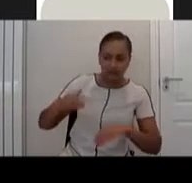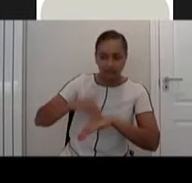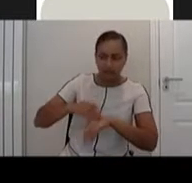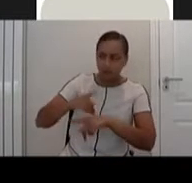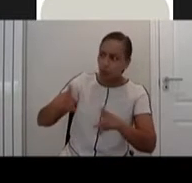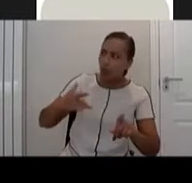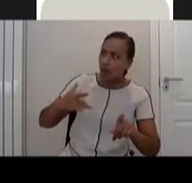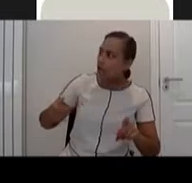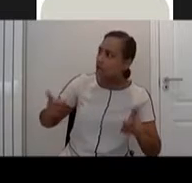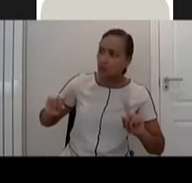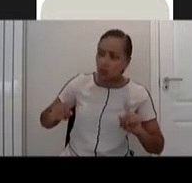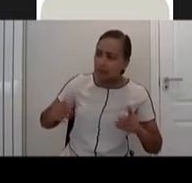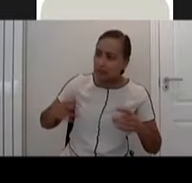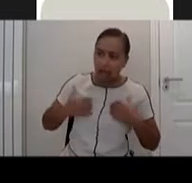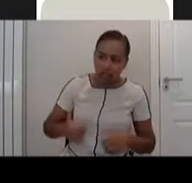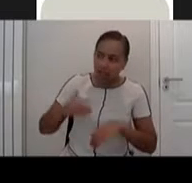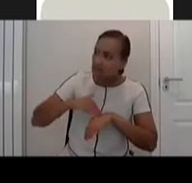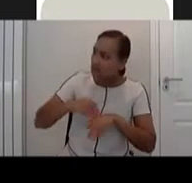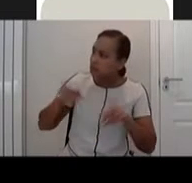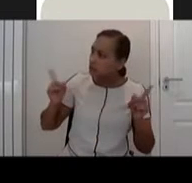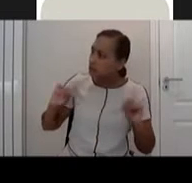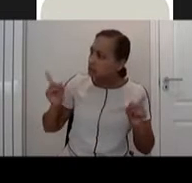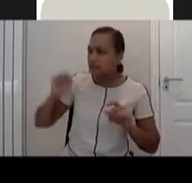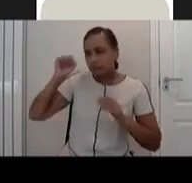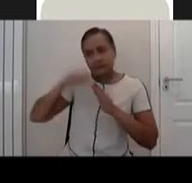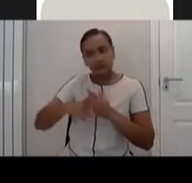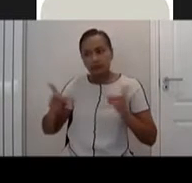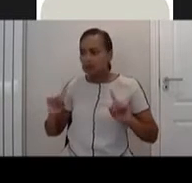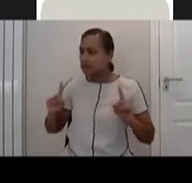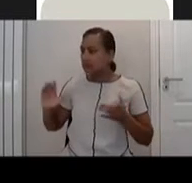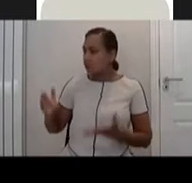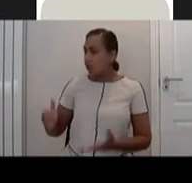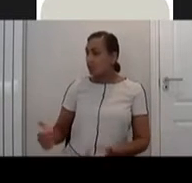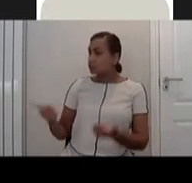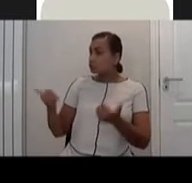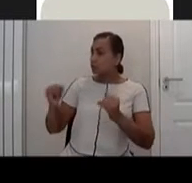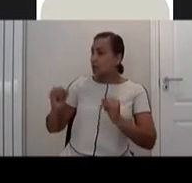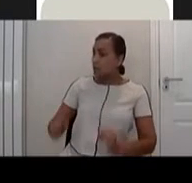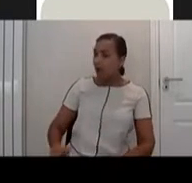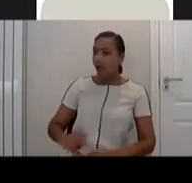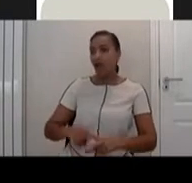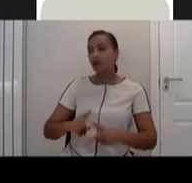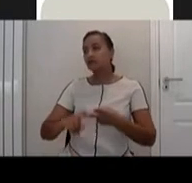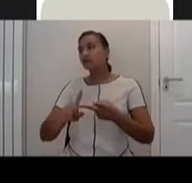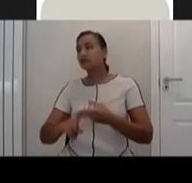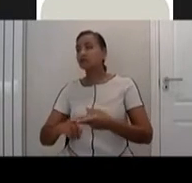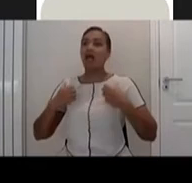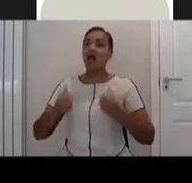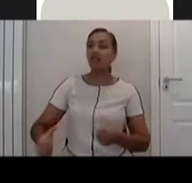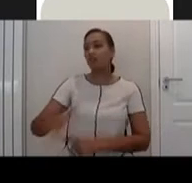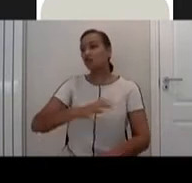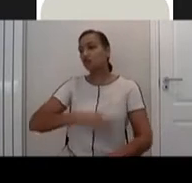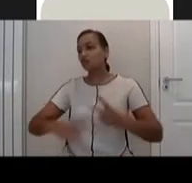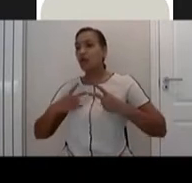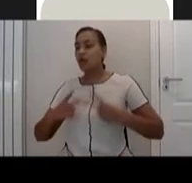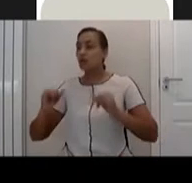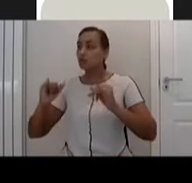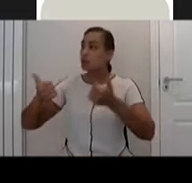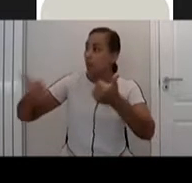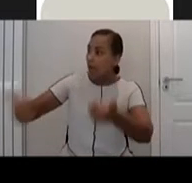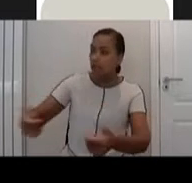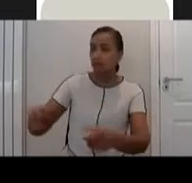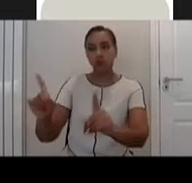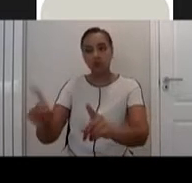your health, your experience of services, whether it's health or social care. So we've got a couple of